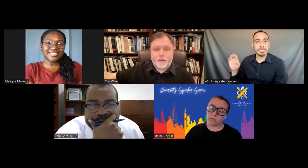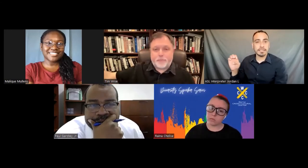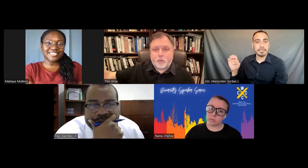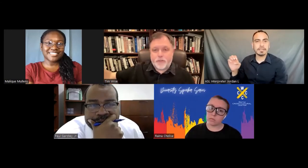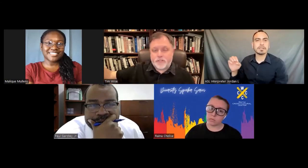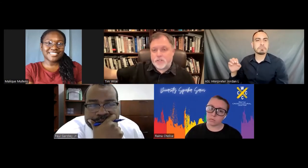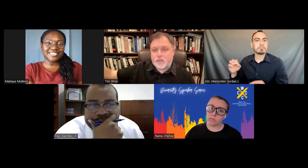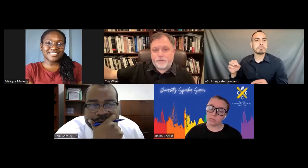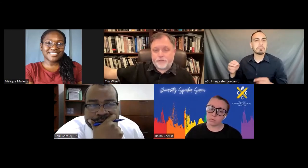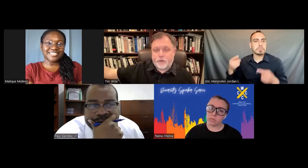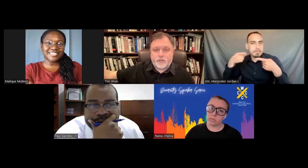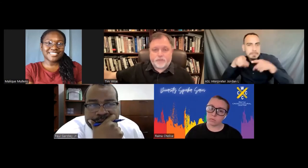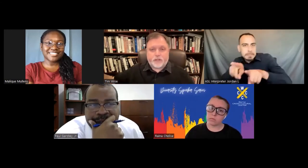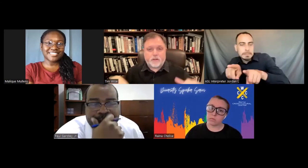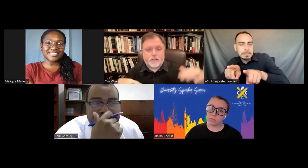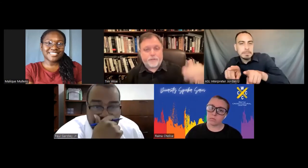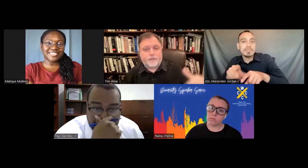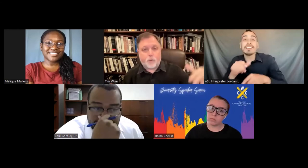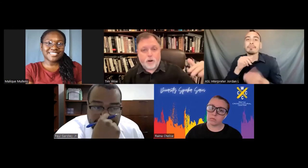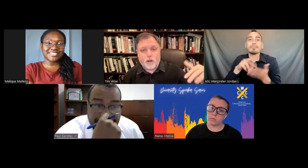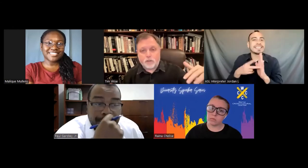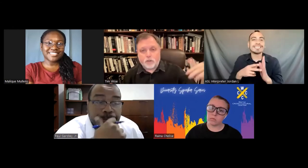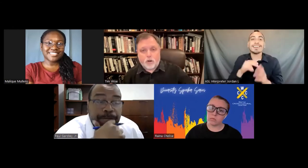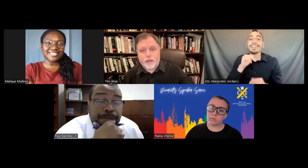Black people or this is good for folks of color,